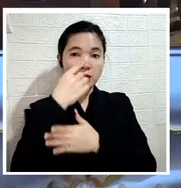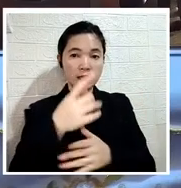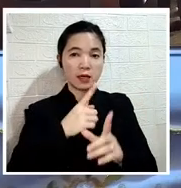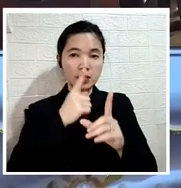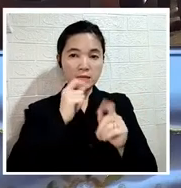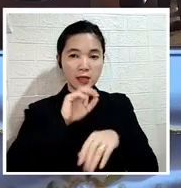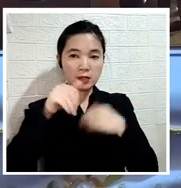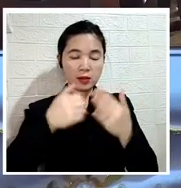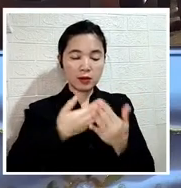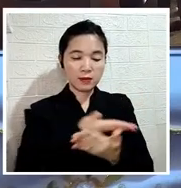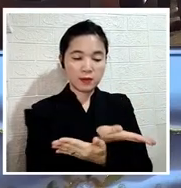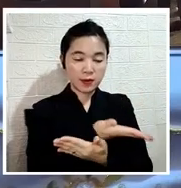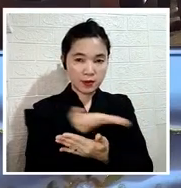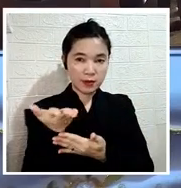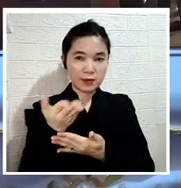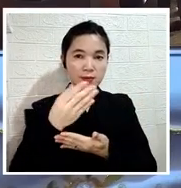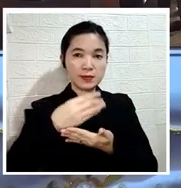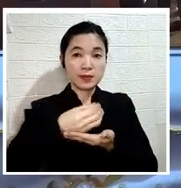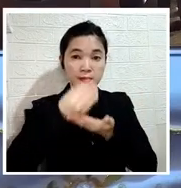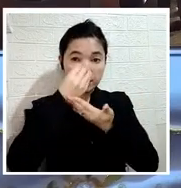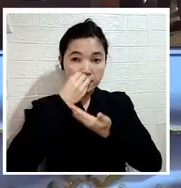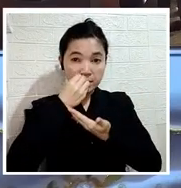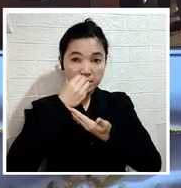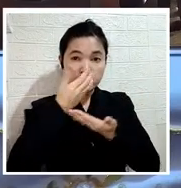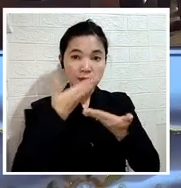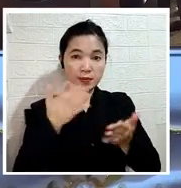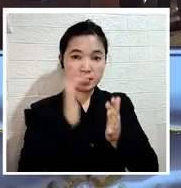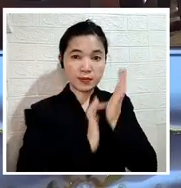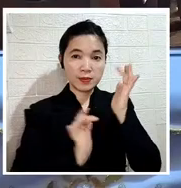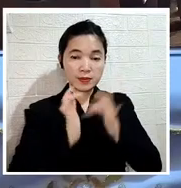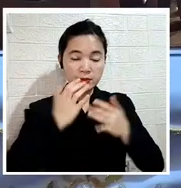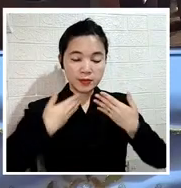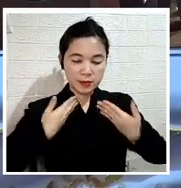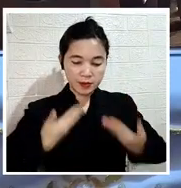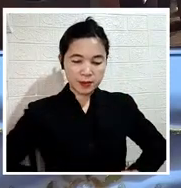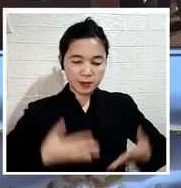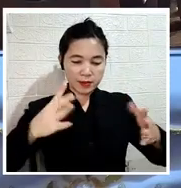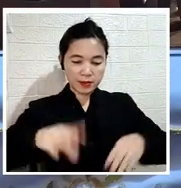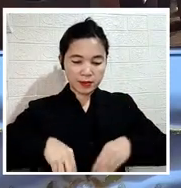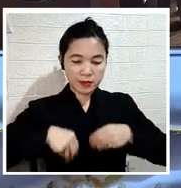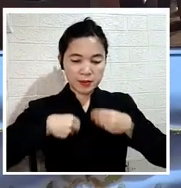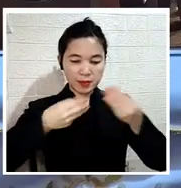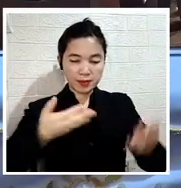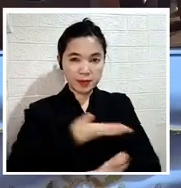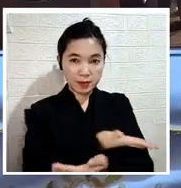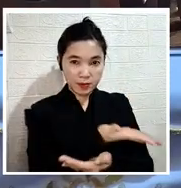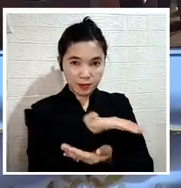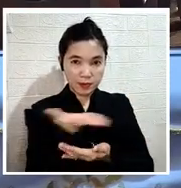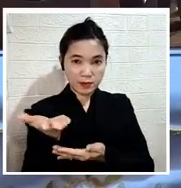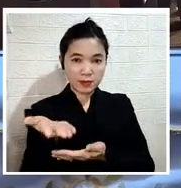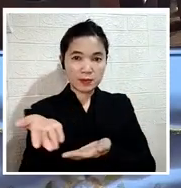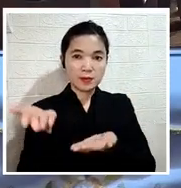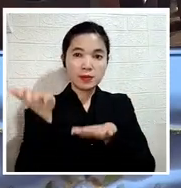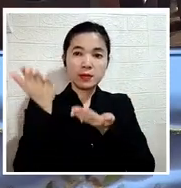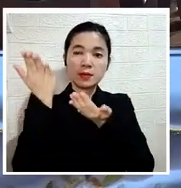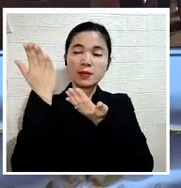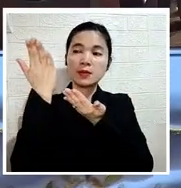this, all of you, and eat of it, for this is my body, which will be given up for you.